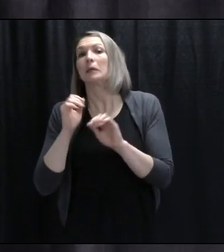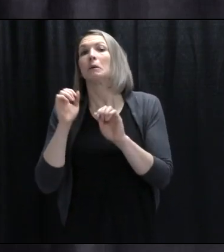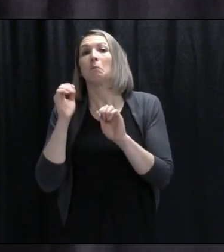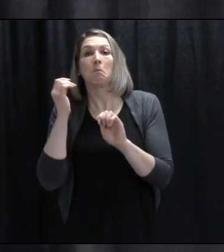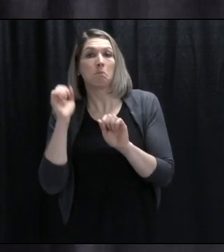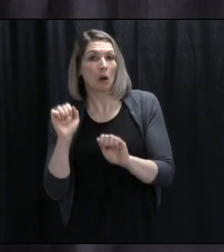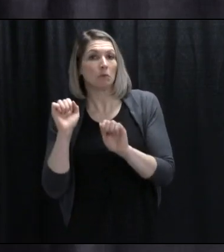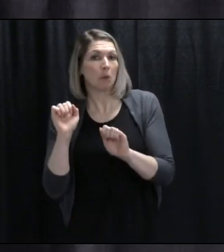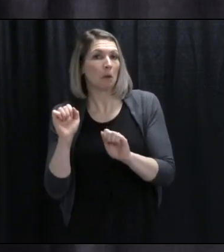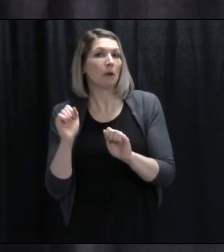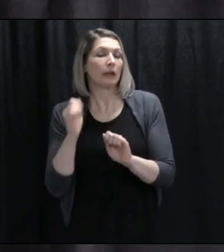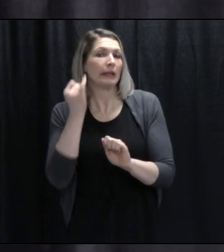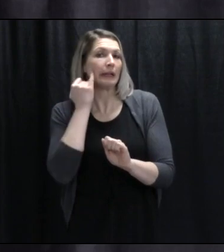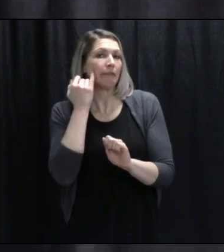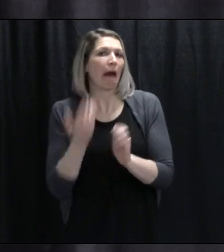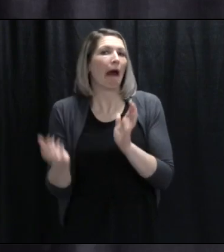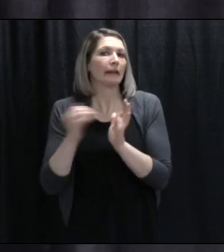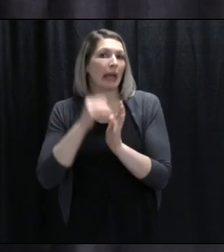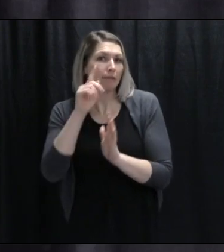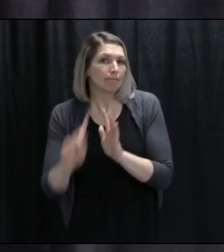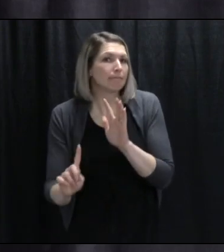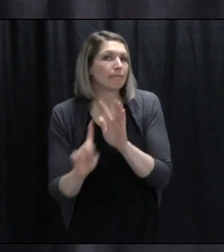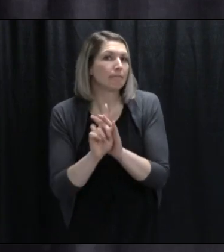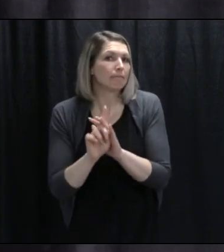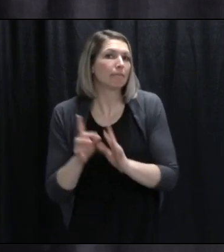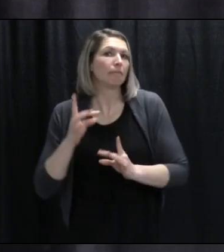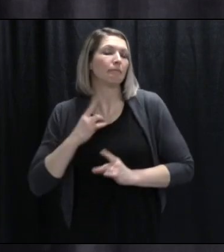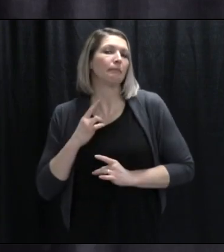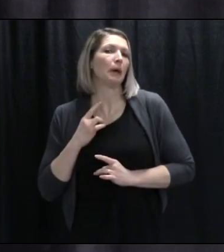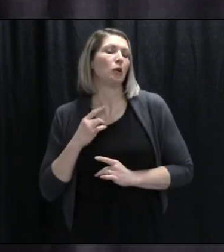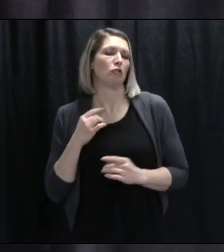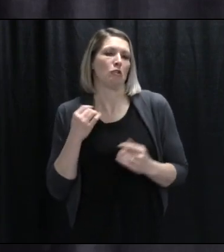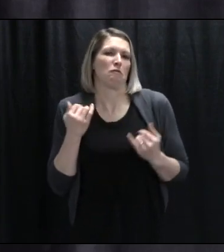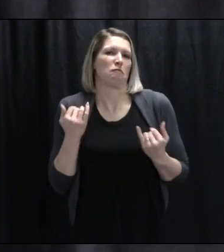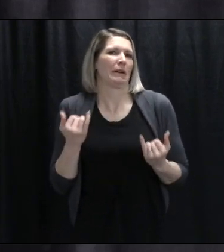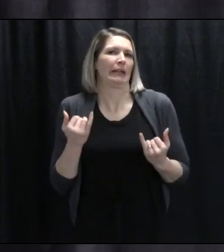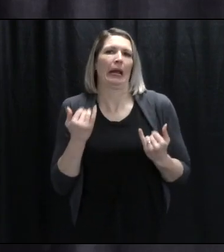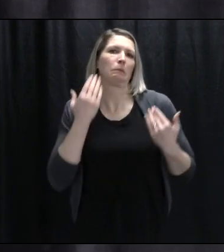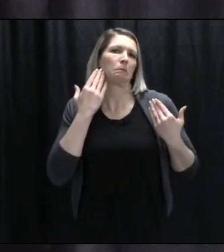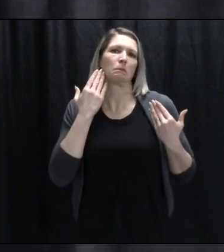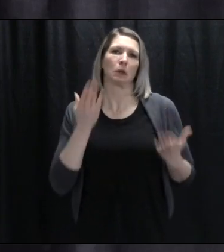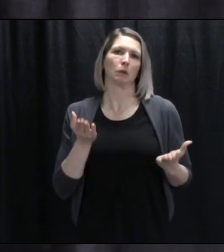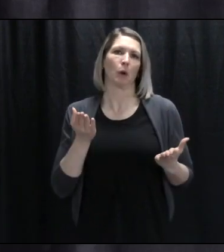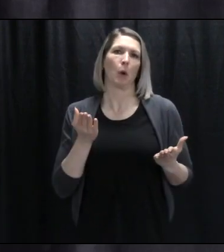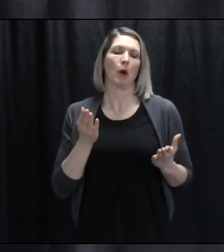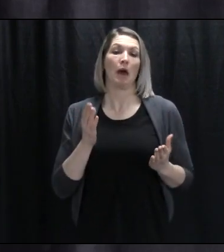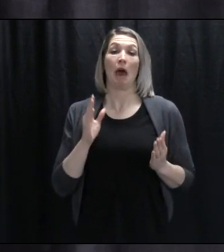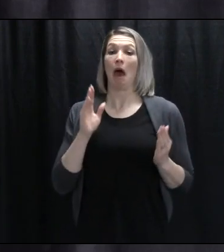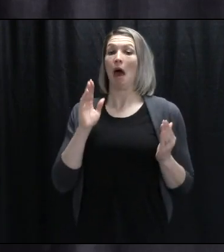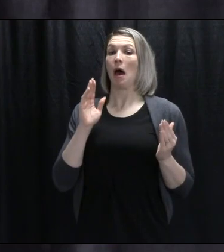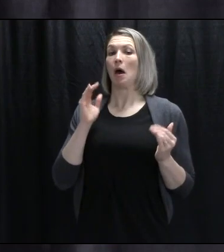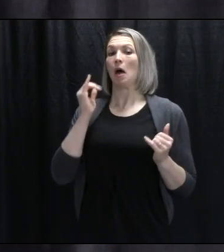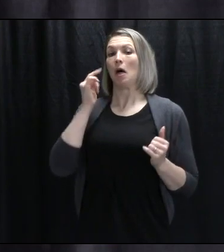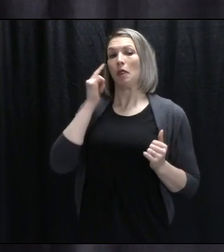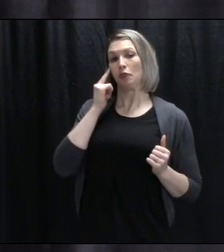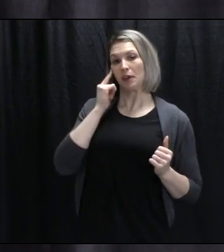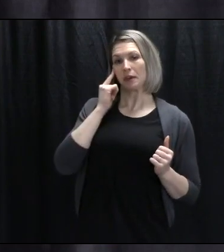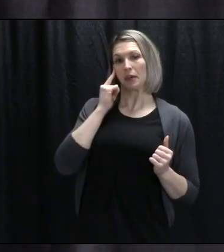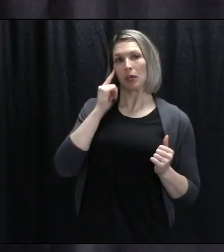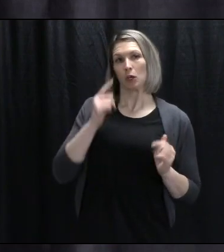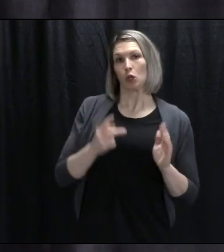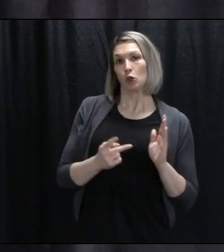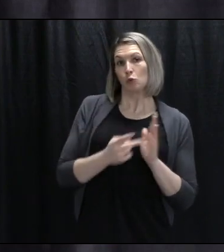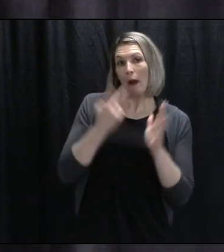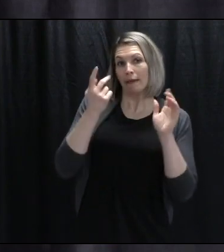had the virus. So we would not expect people to get it twice, certainly not very close